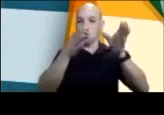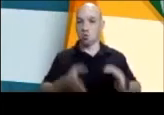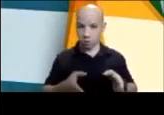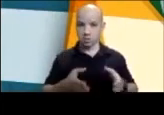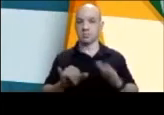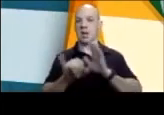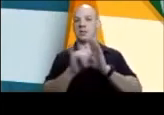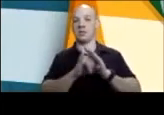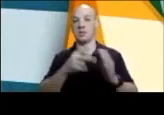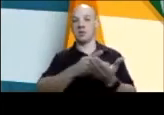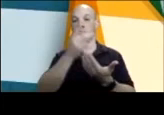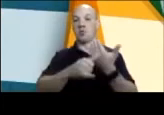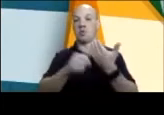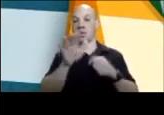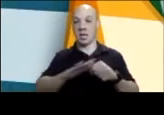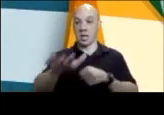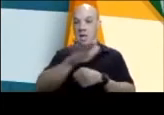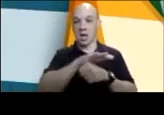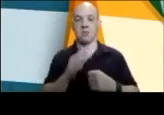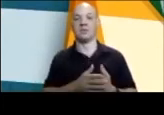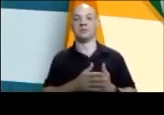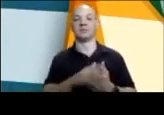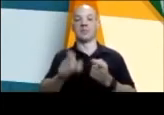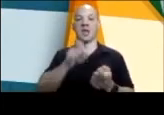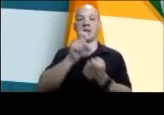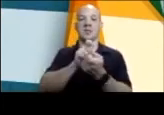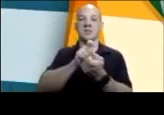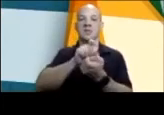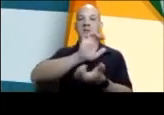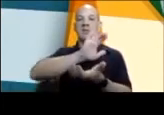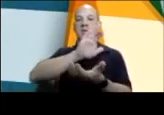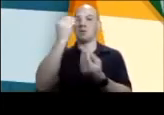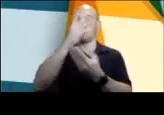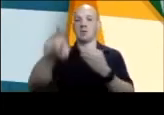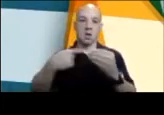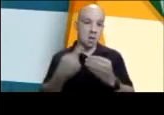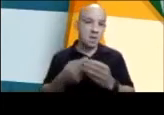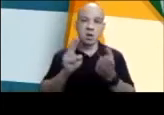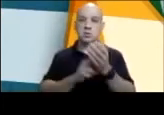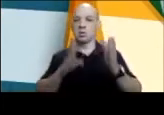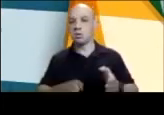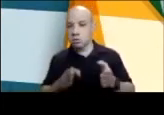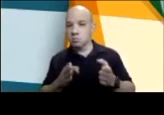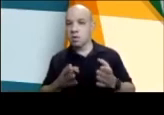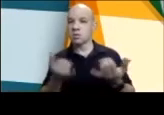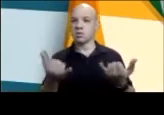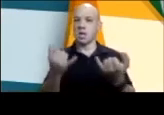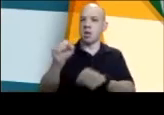of the project area, specific information about the contractor's